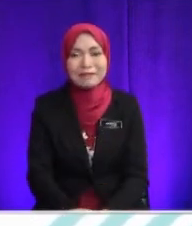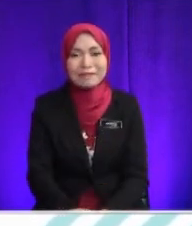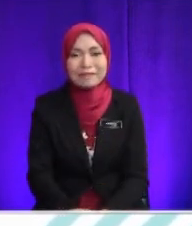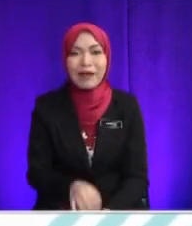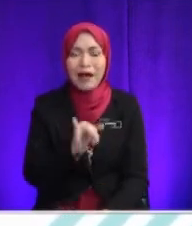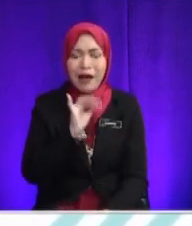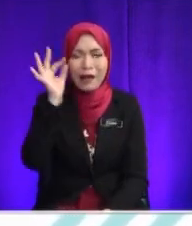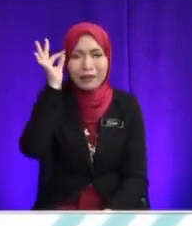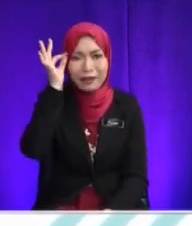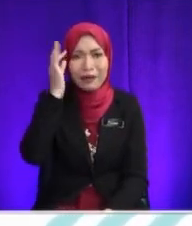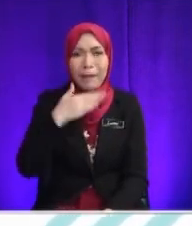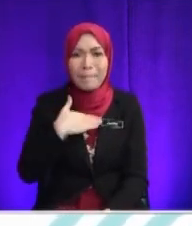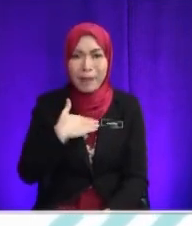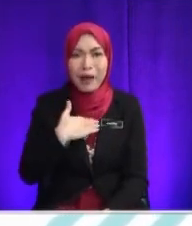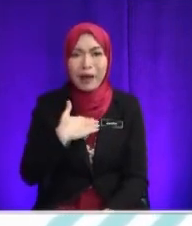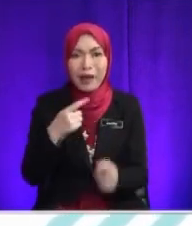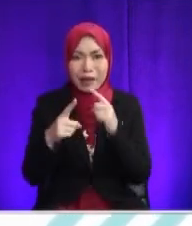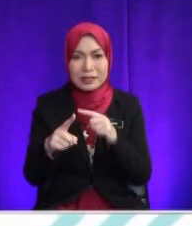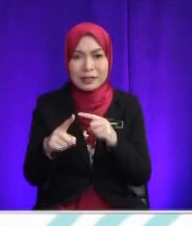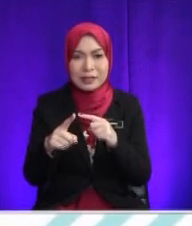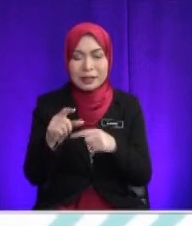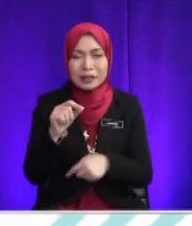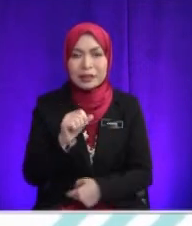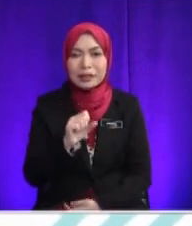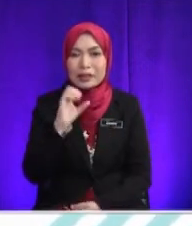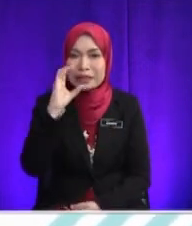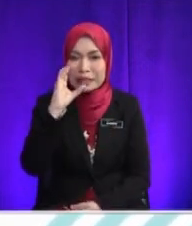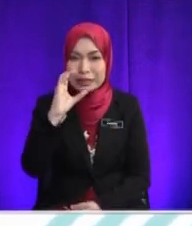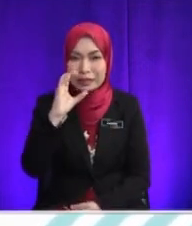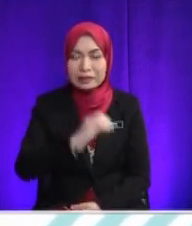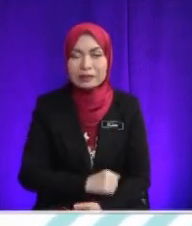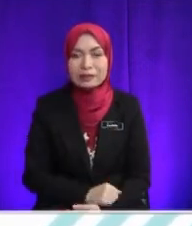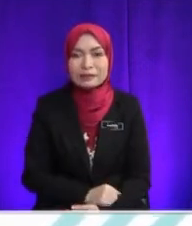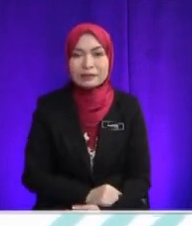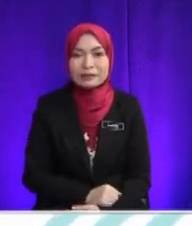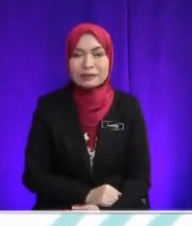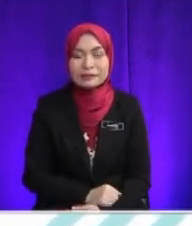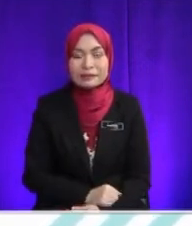I think my answer is C. It will probably be changed.